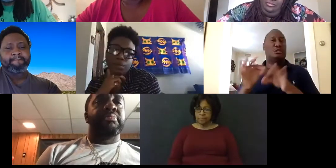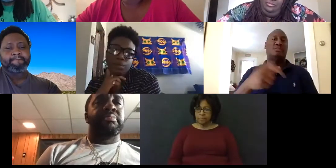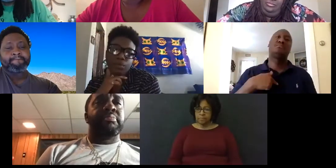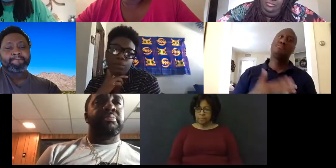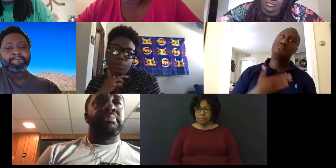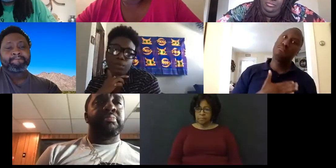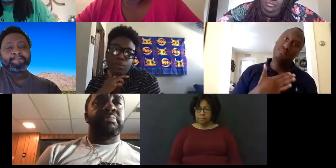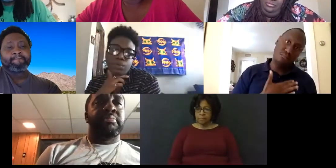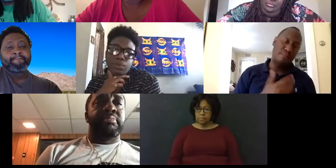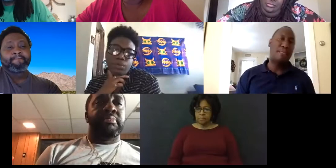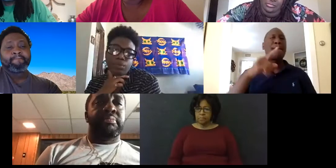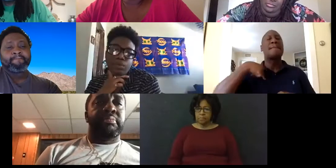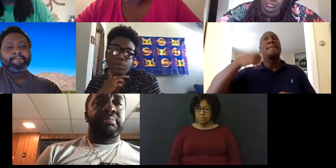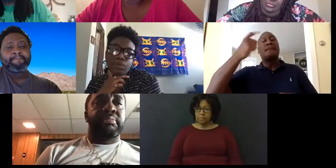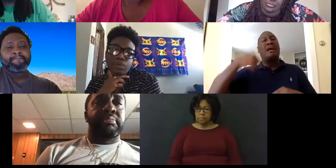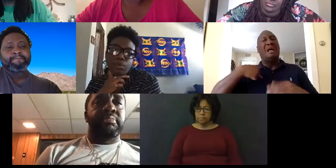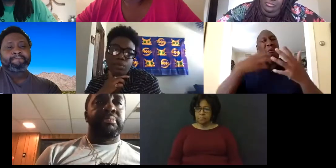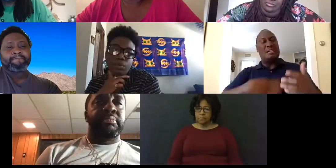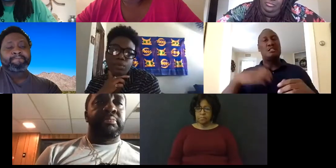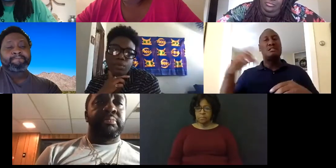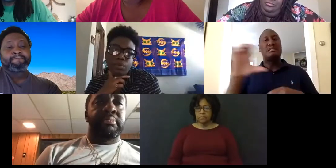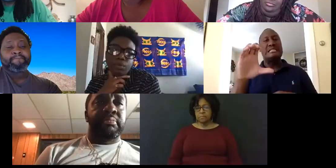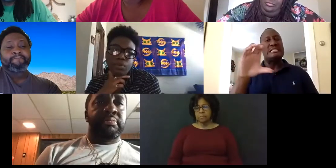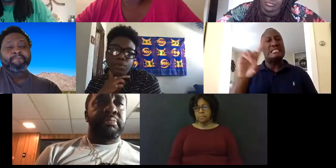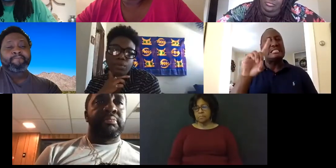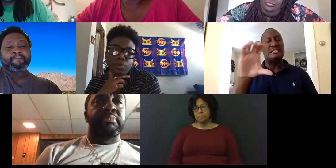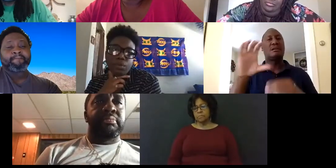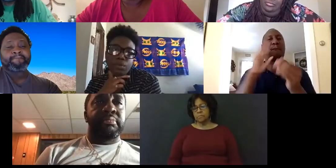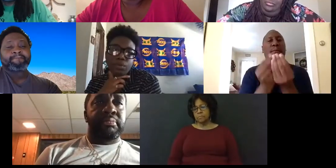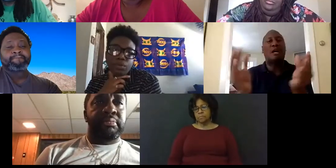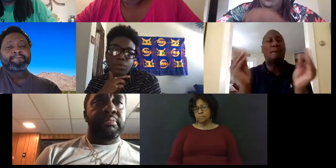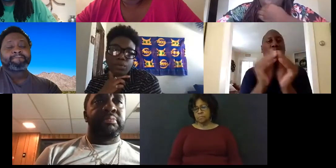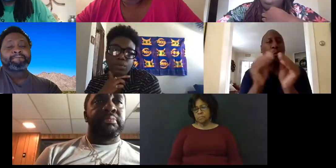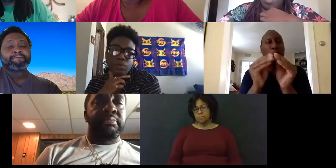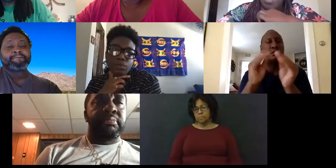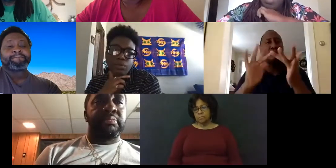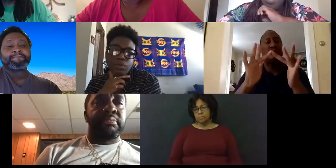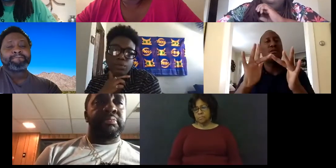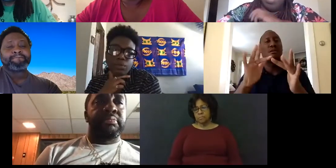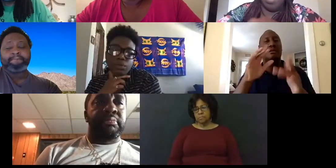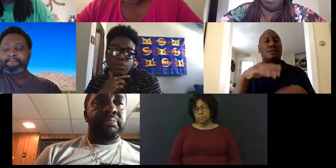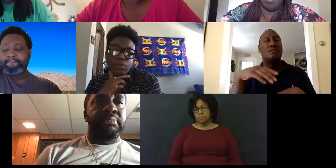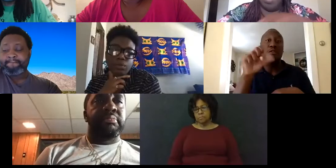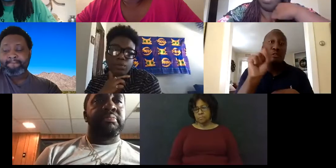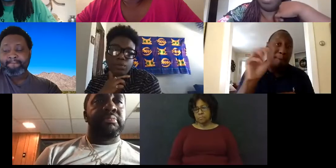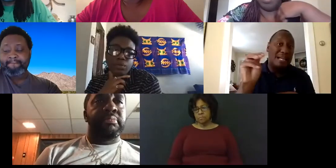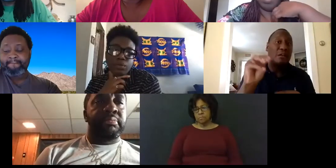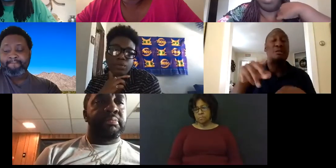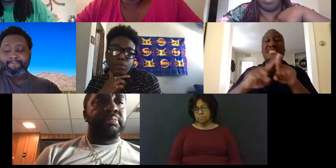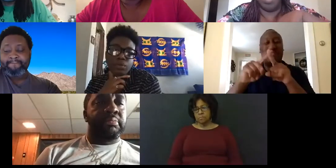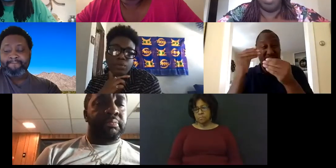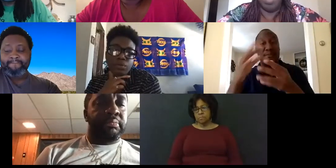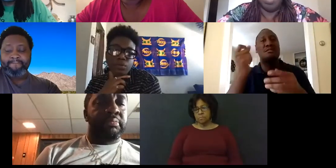on the caption and figure out what's going on. But once I had the interpreters, I was delighted. You know, CDC, you know, needed